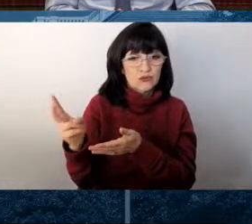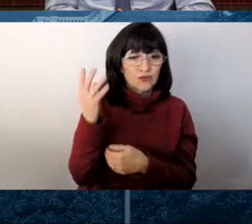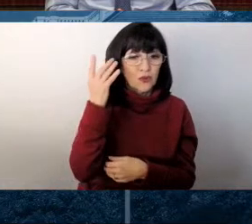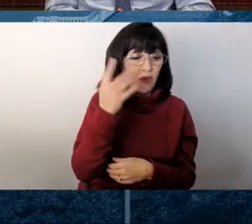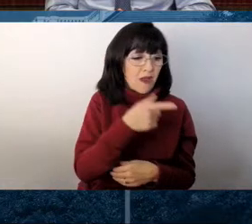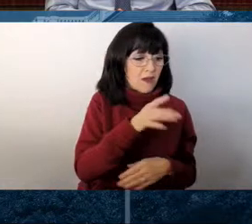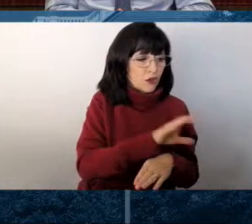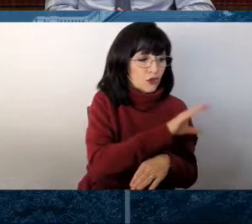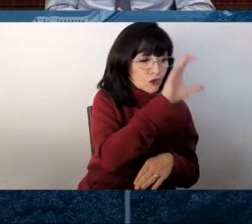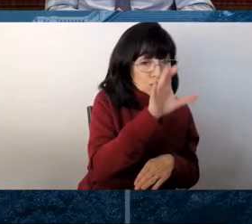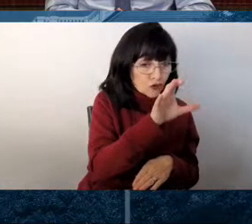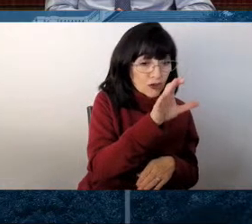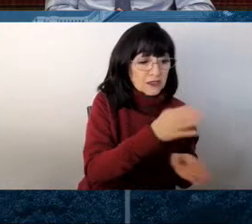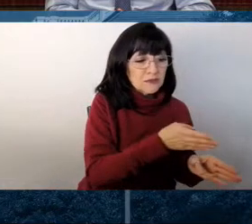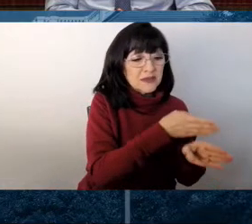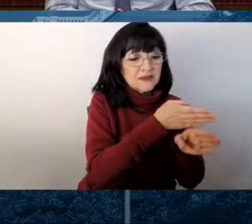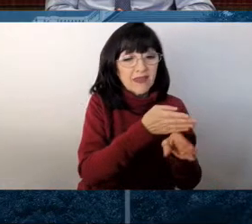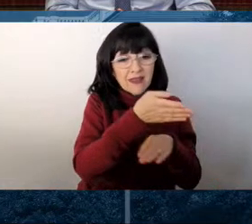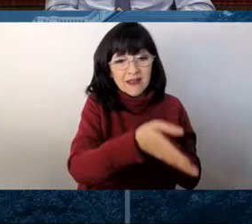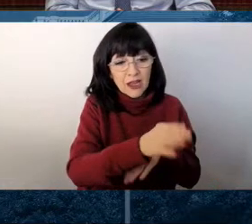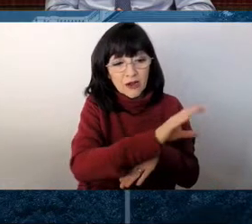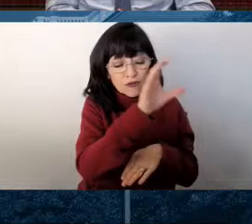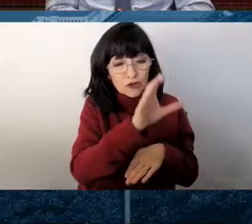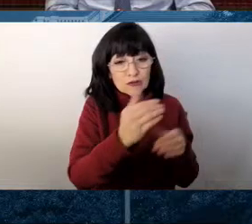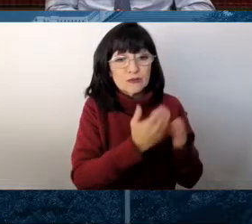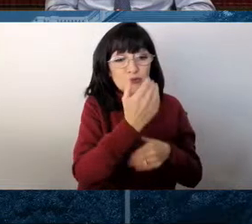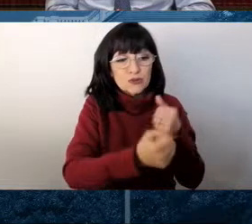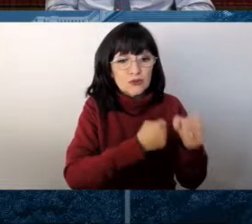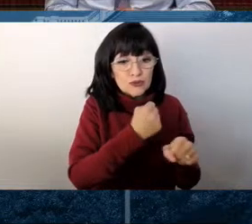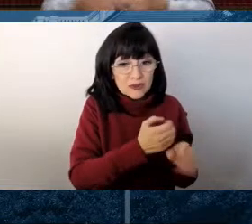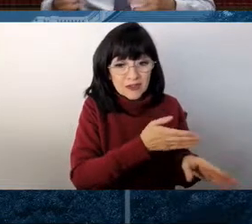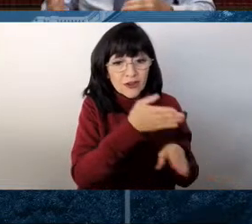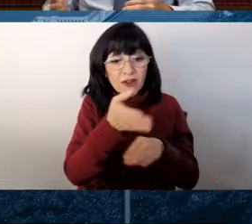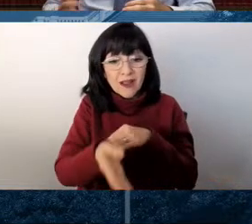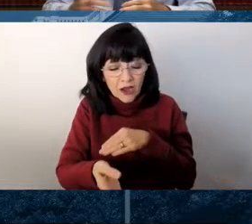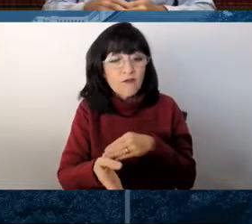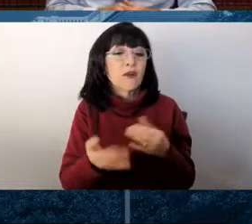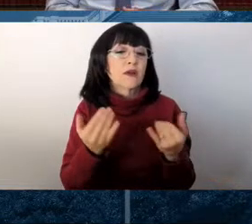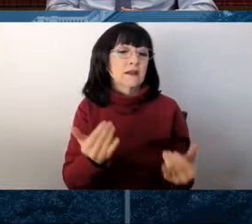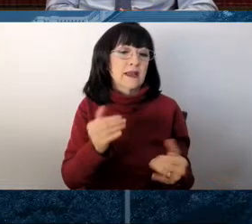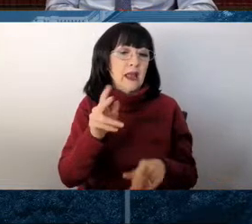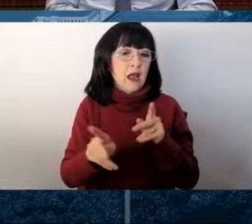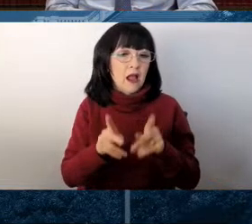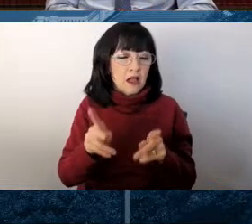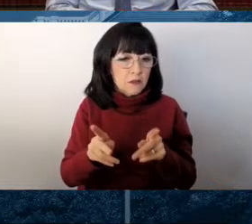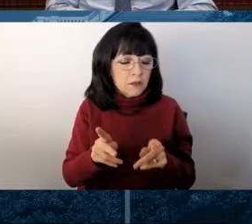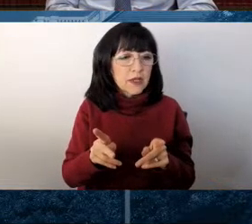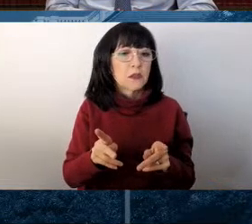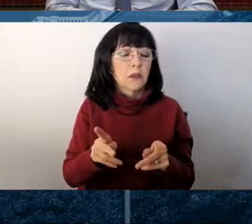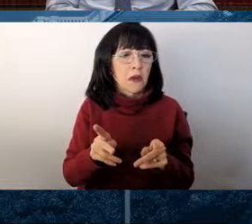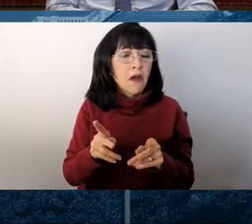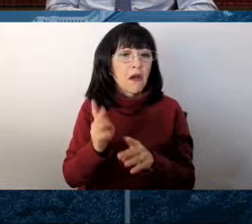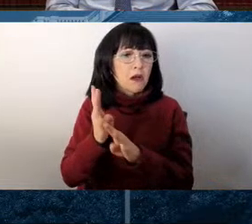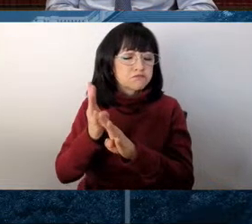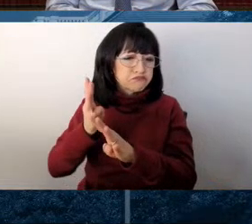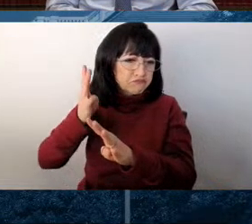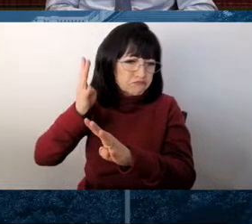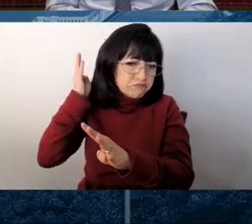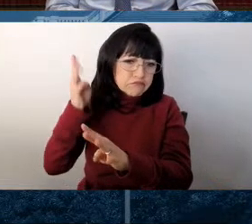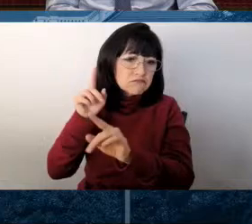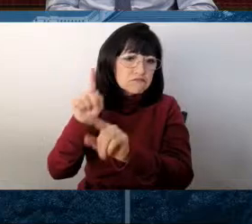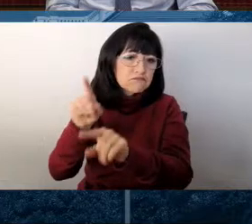Christmas, is testing across our state as the awareness has grown and as the positive cases and folks that are symptomatic has